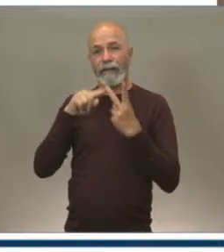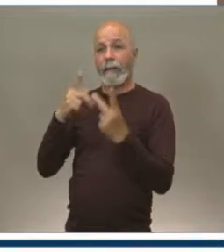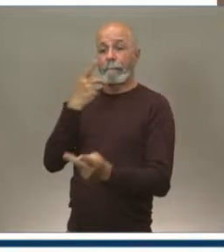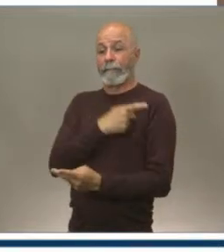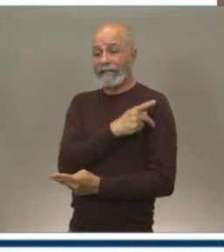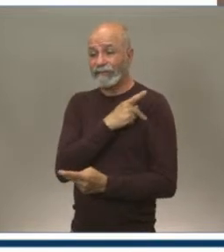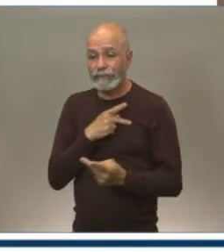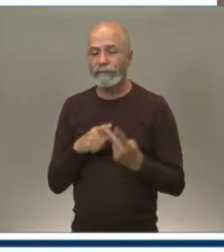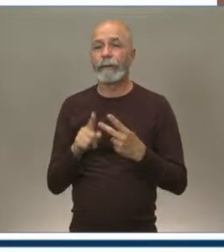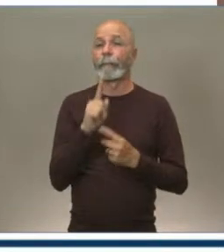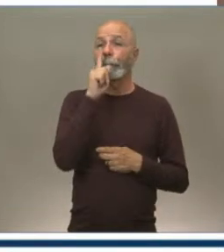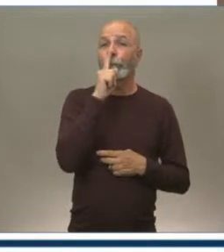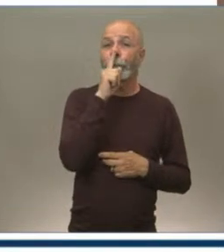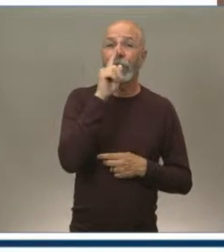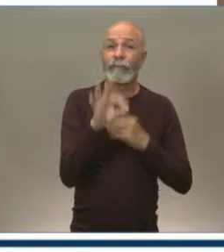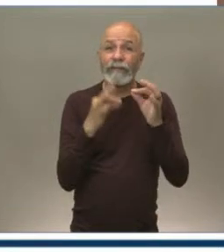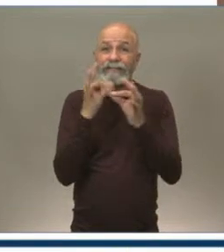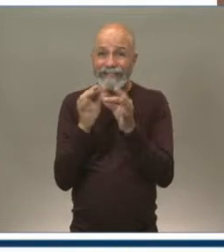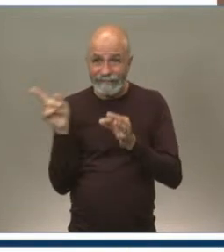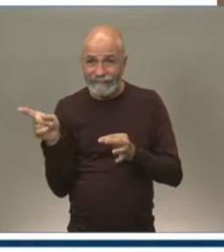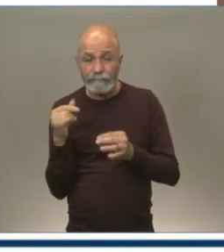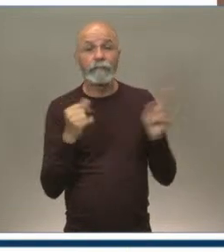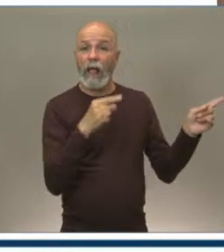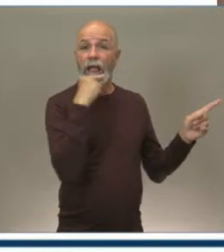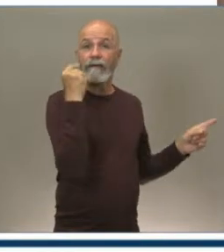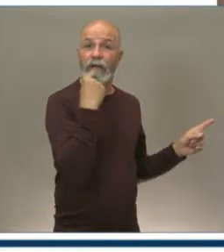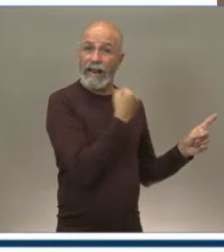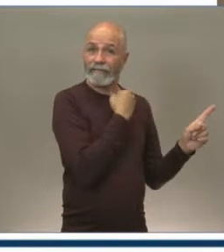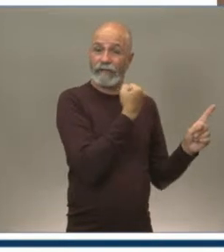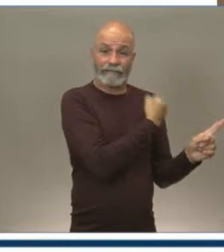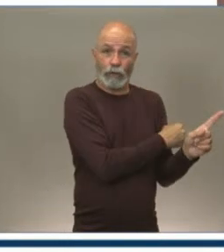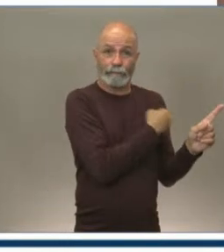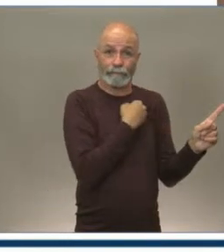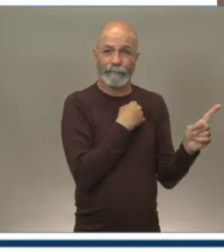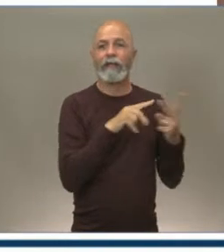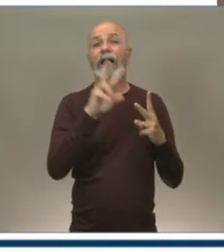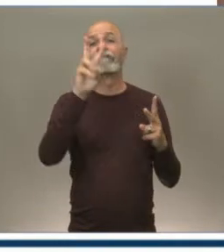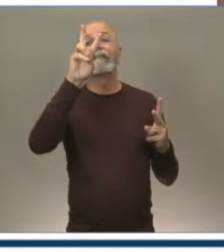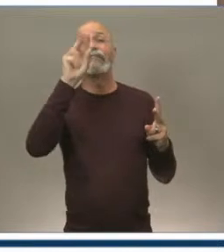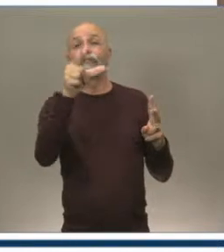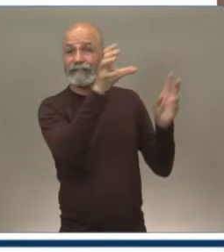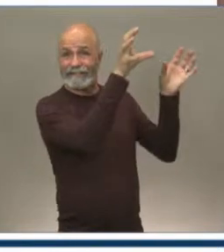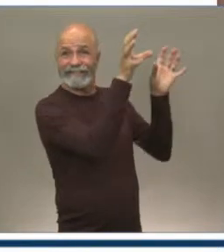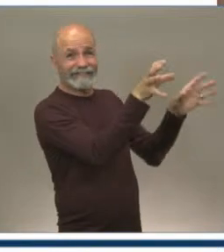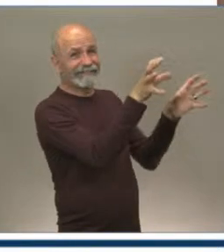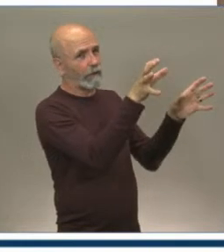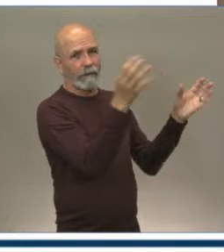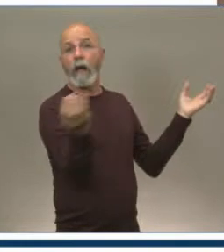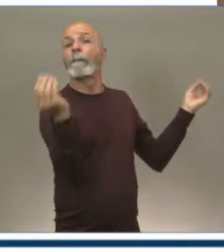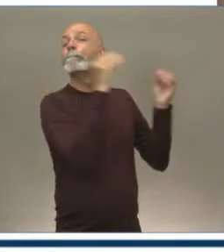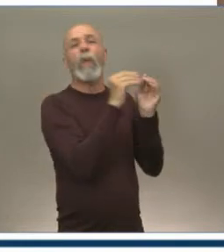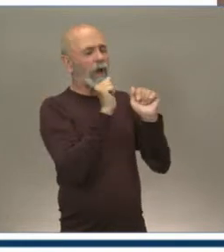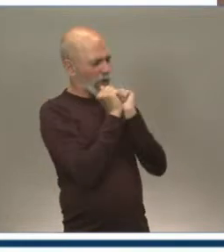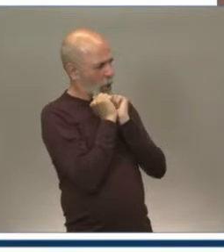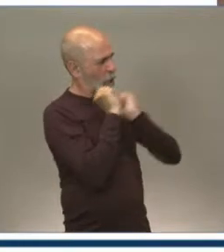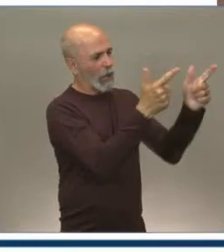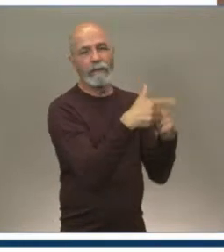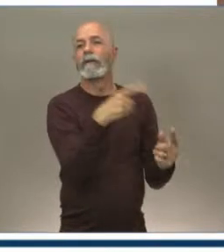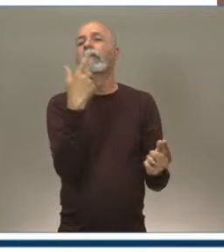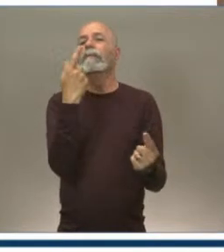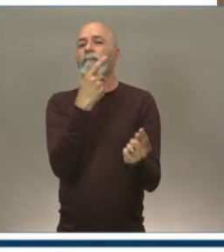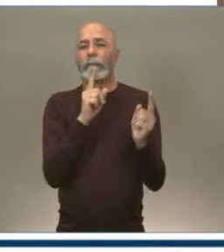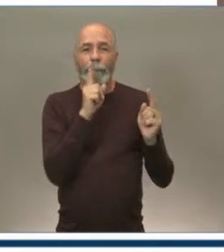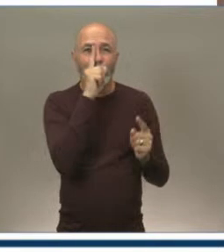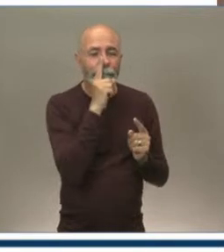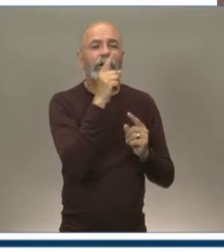every patient at the Halifax Infirmary and the BG site of the QE2 Health Sciences Center within the next couple of days. We have kind of